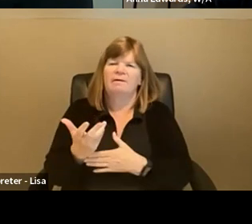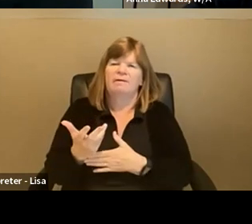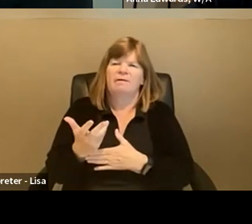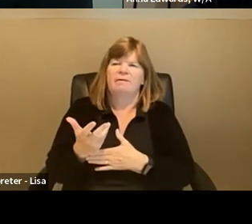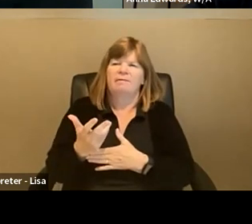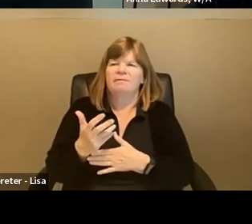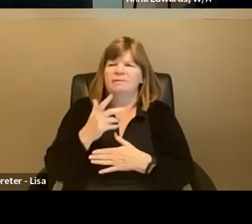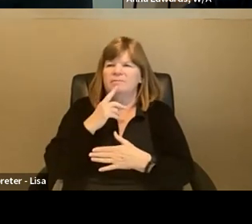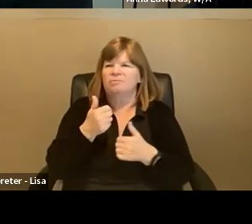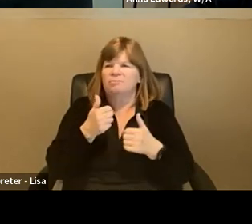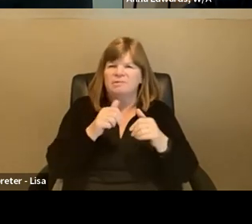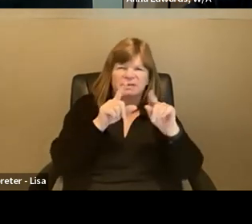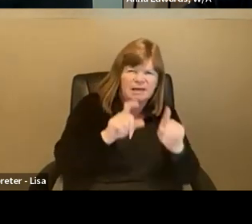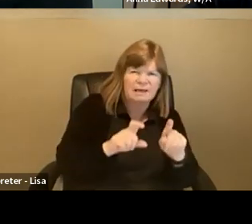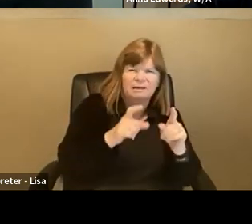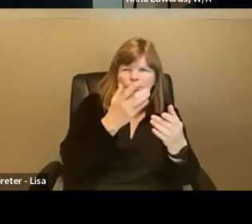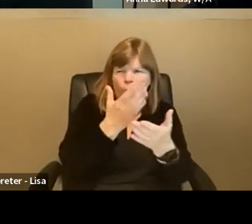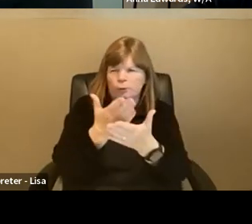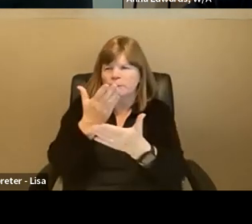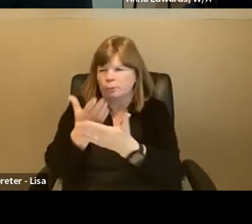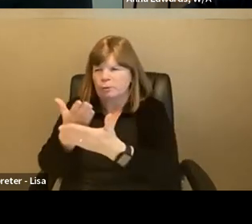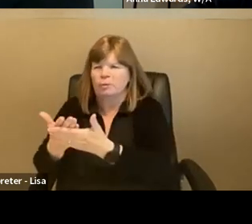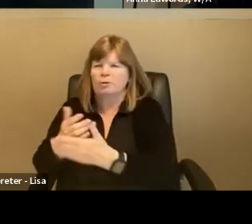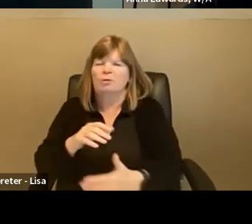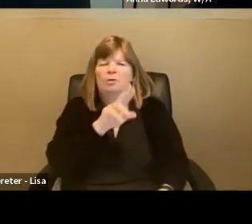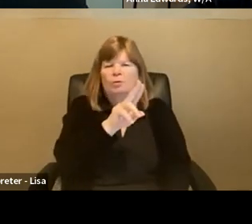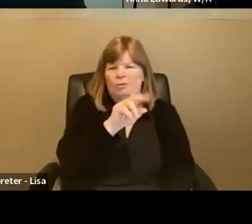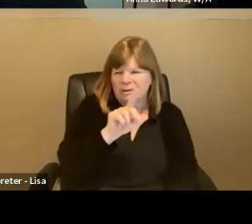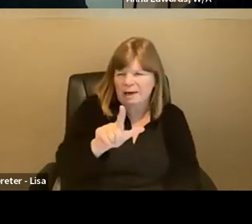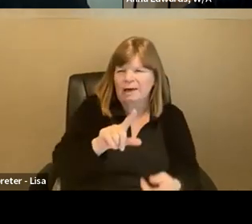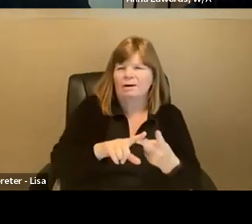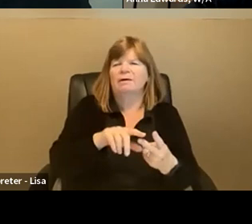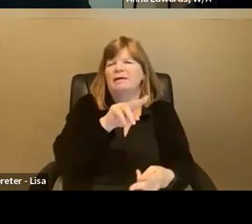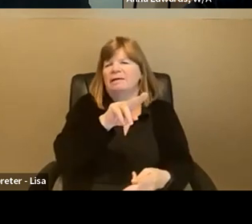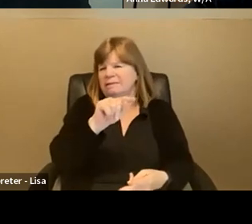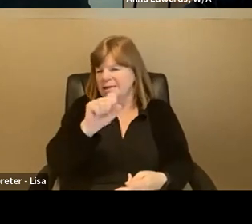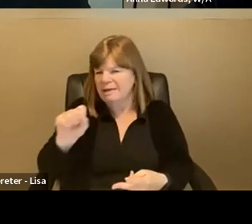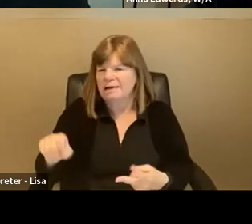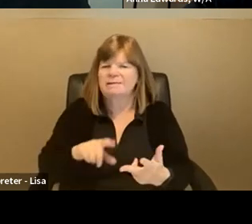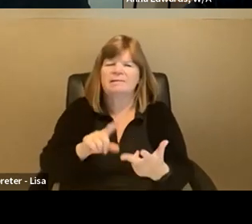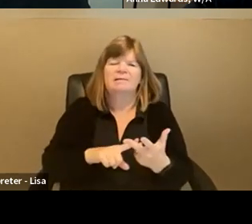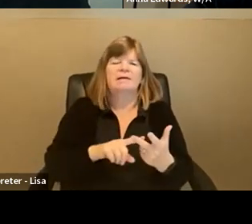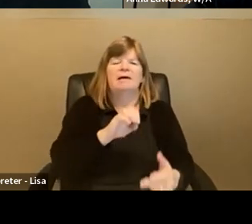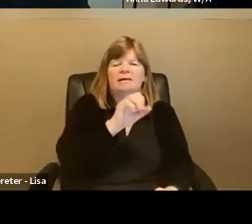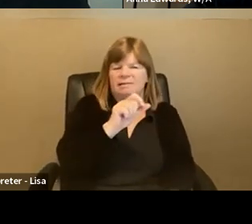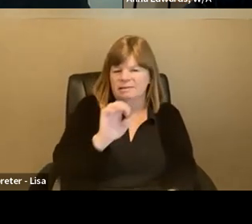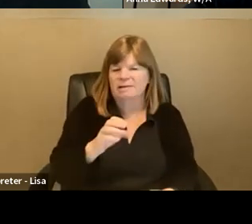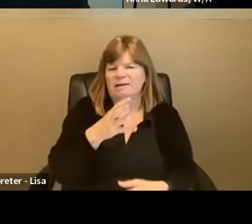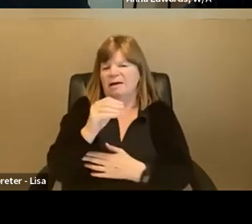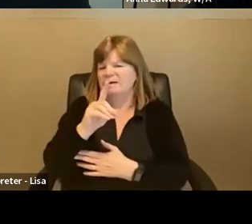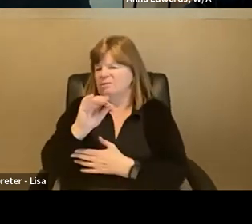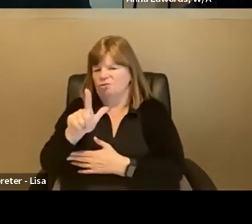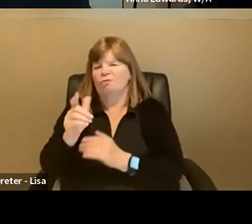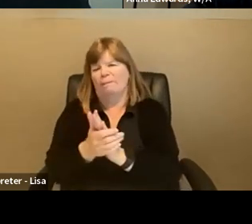tried, tested, and true frameworks, UDL, MTSS, ISTE standards, and the DigSit